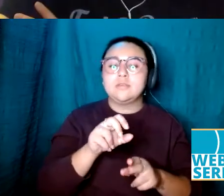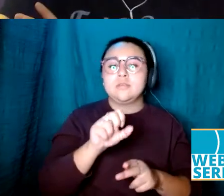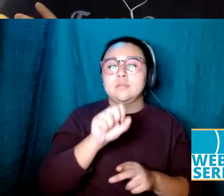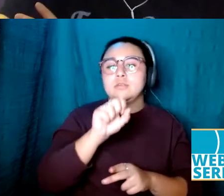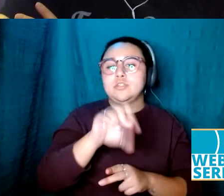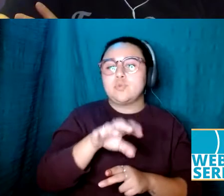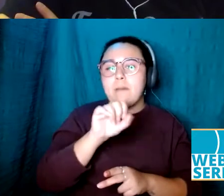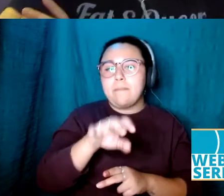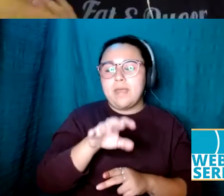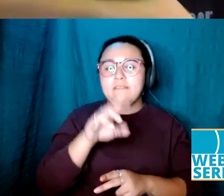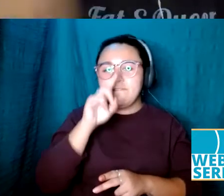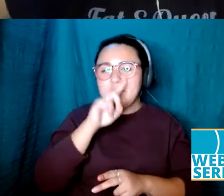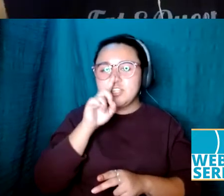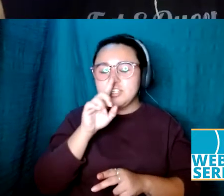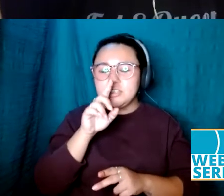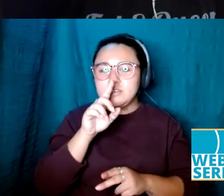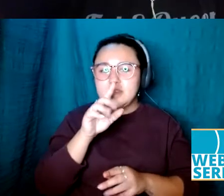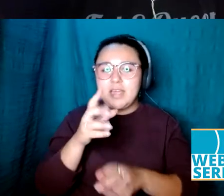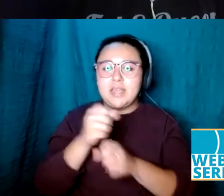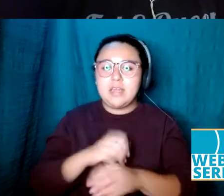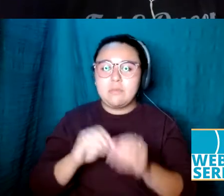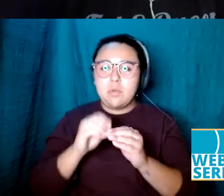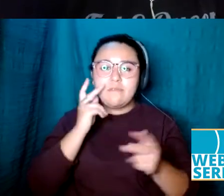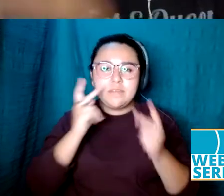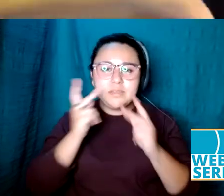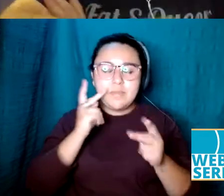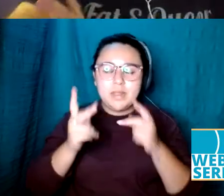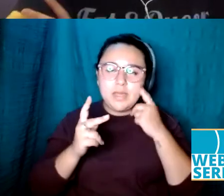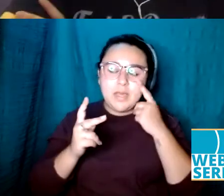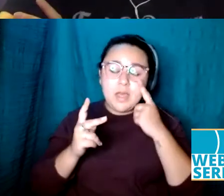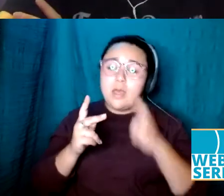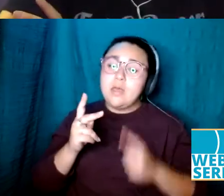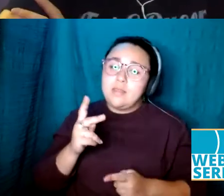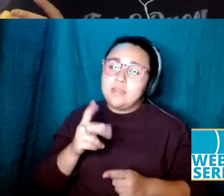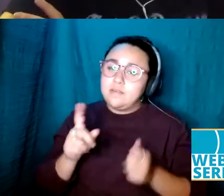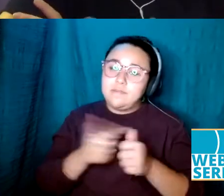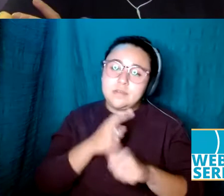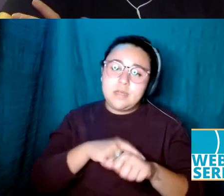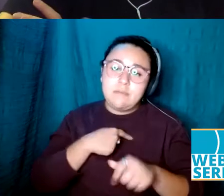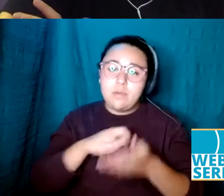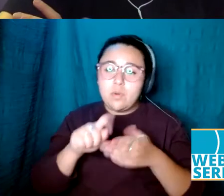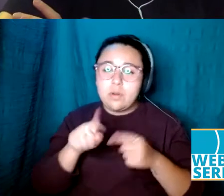first time I ever wrote about fatness and my queerness,